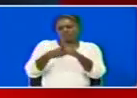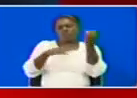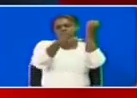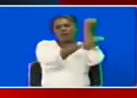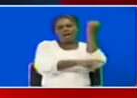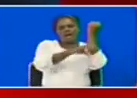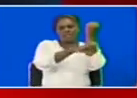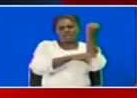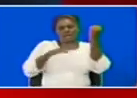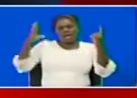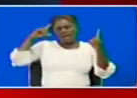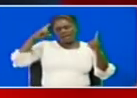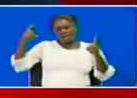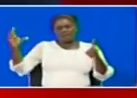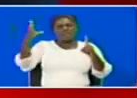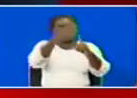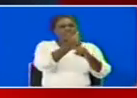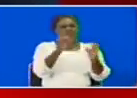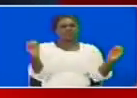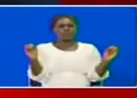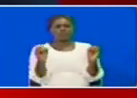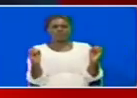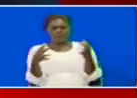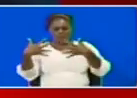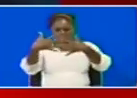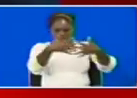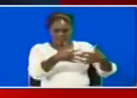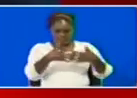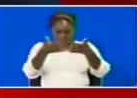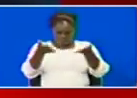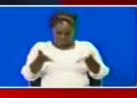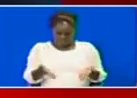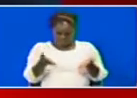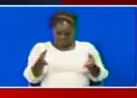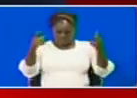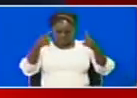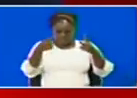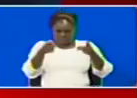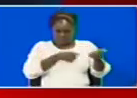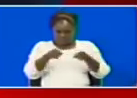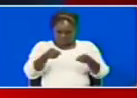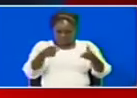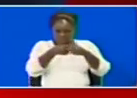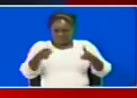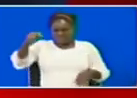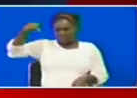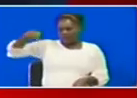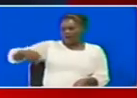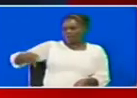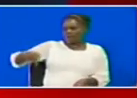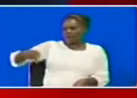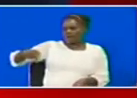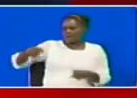unrealized potential this American Carnage stops right here